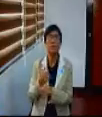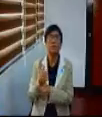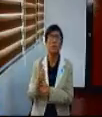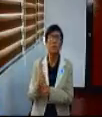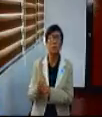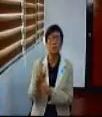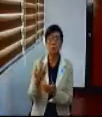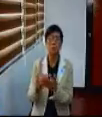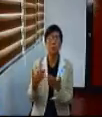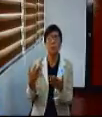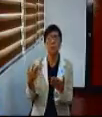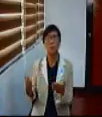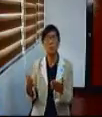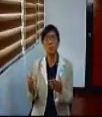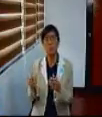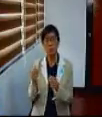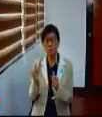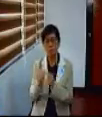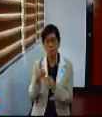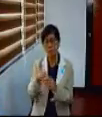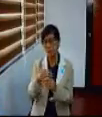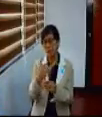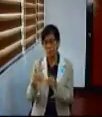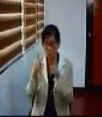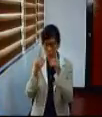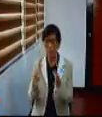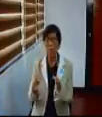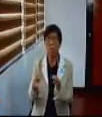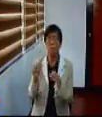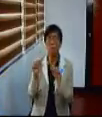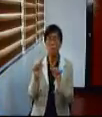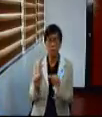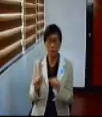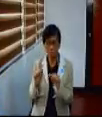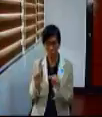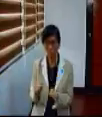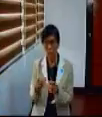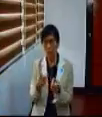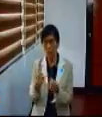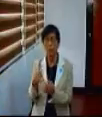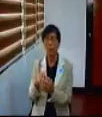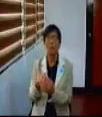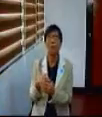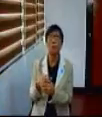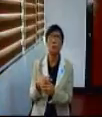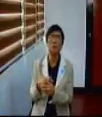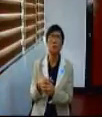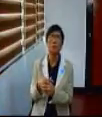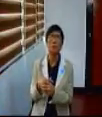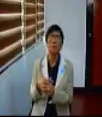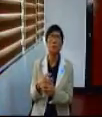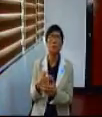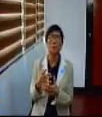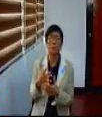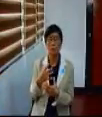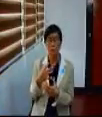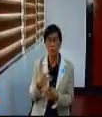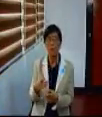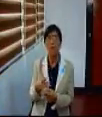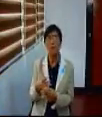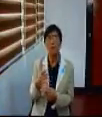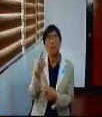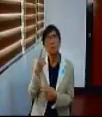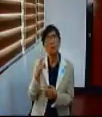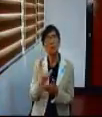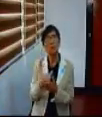matter, and it's within their discretion to be able to want to do it or not to do it. I would like to think that where